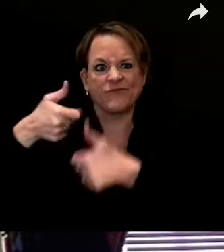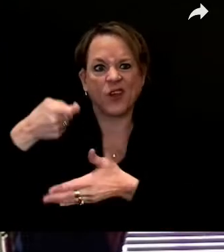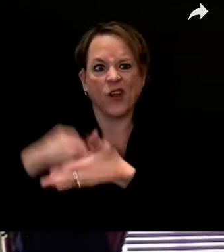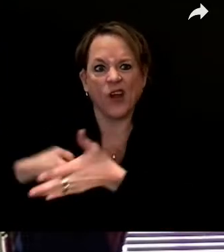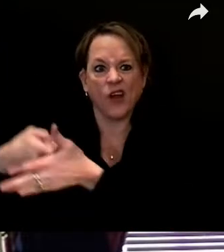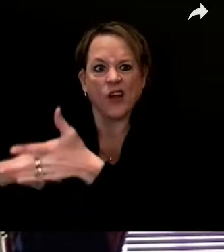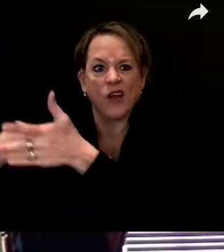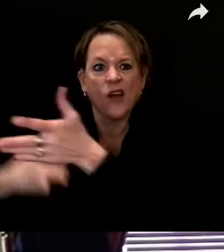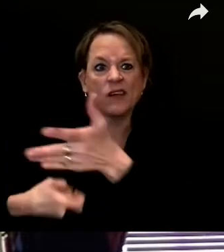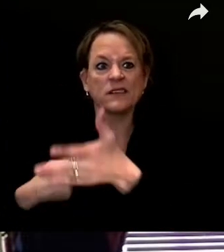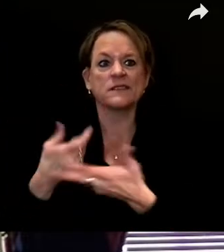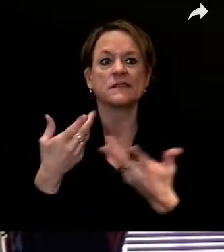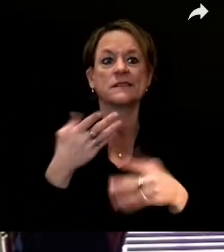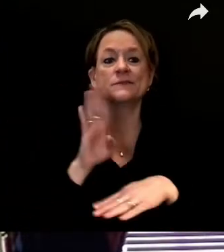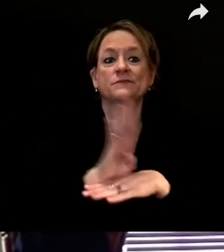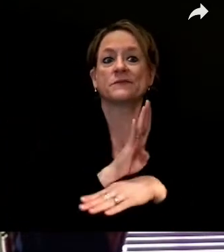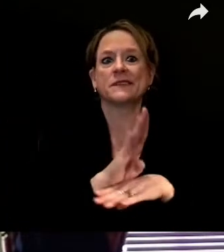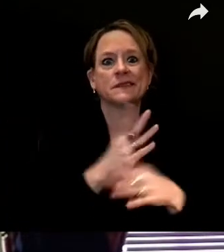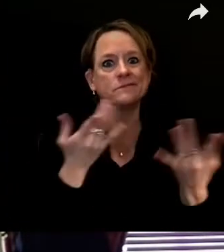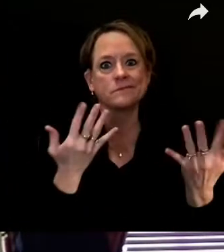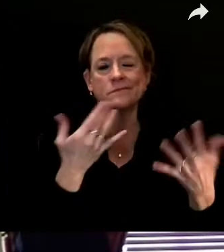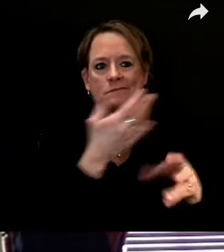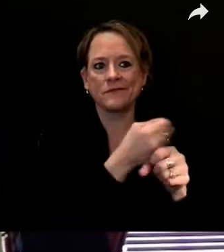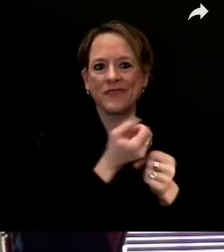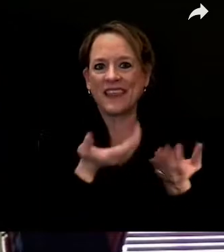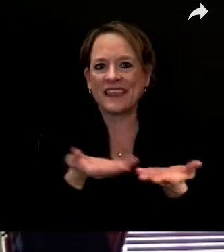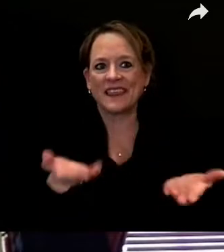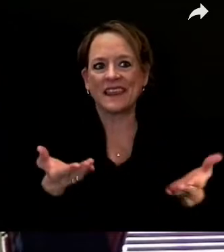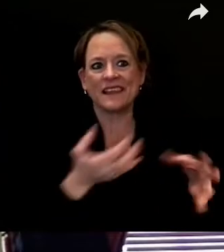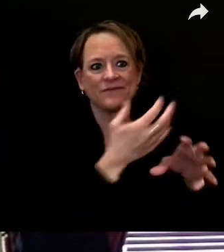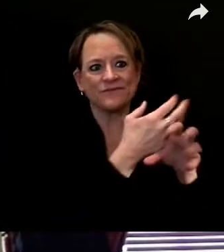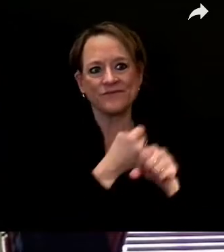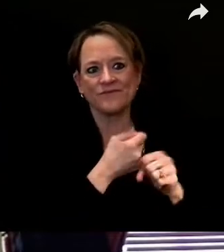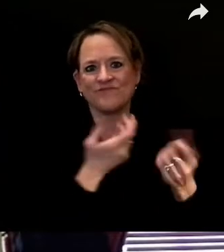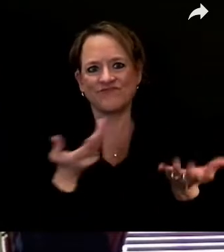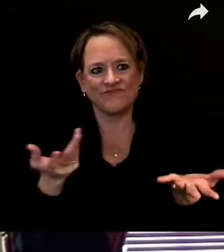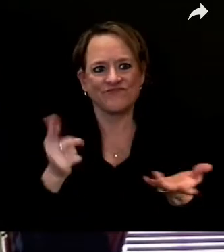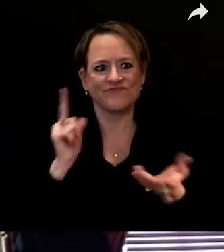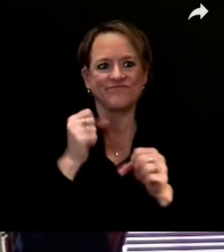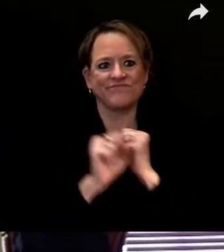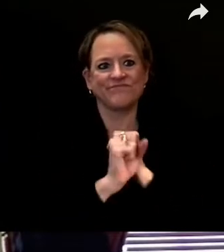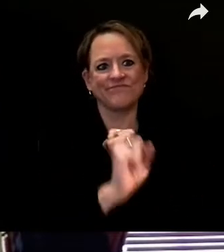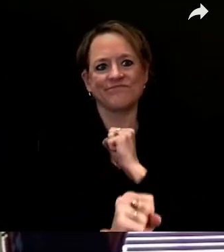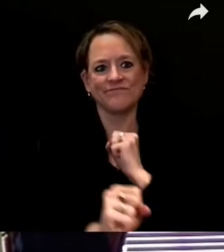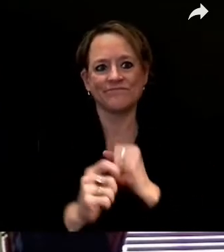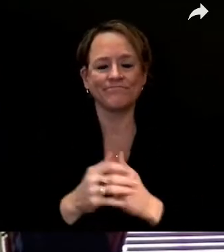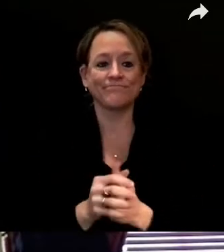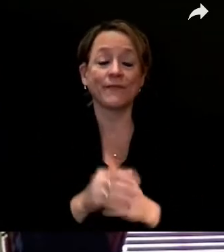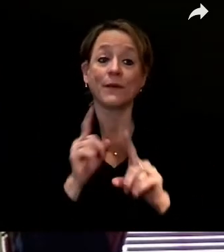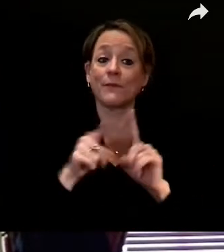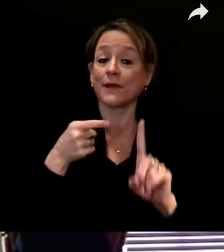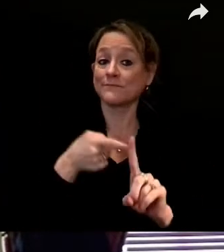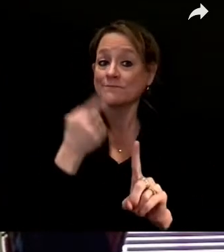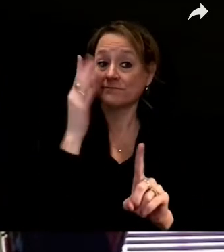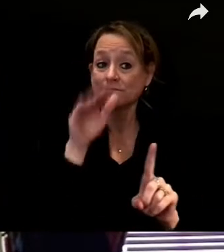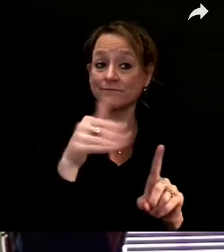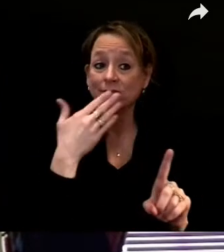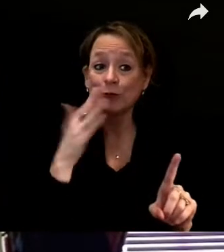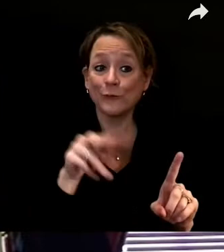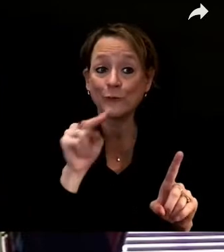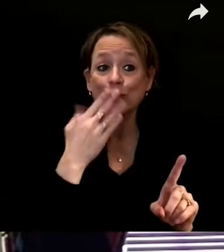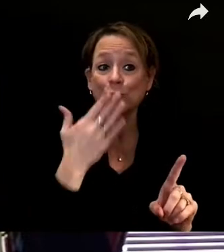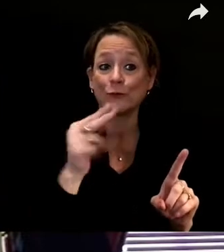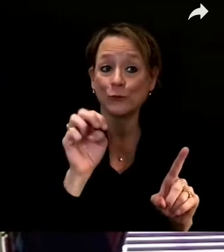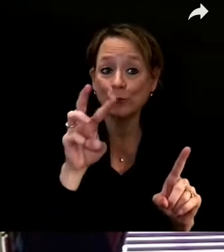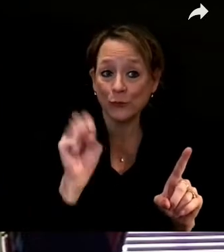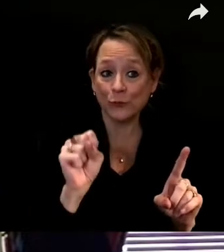today I wanted to start with some good news. I was glad this last year to sign one of the largest tax cuts in state history to provide a 10%